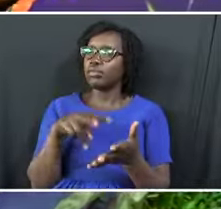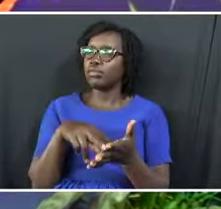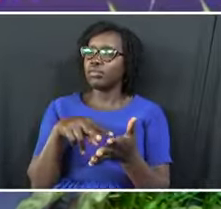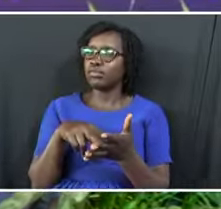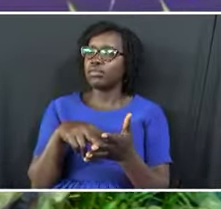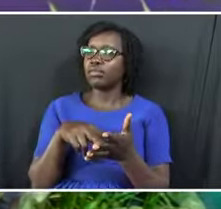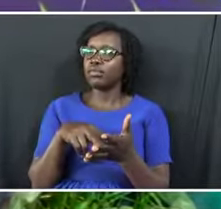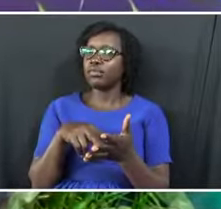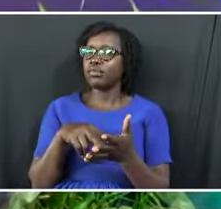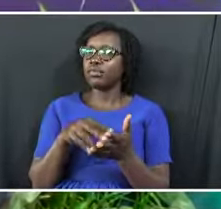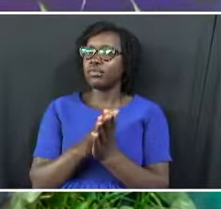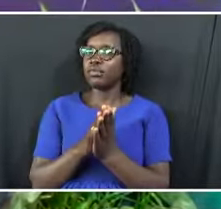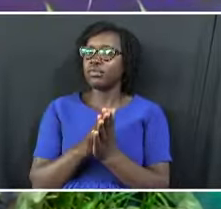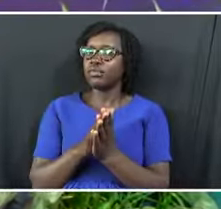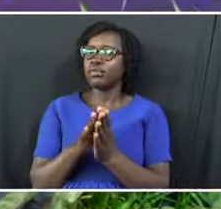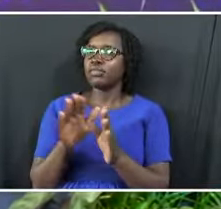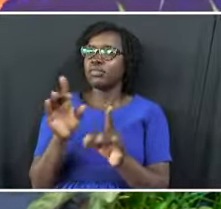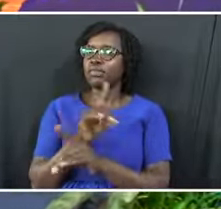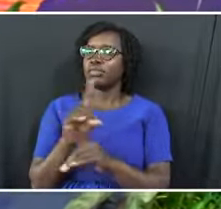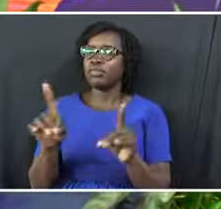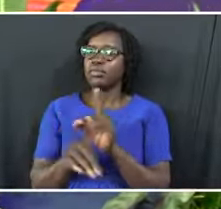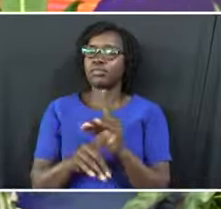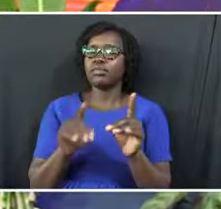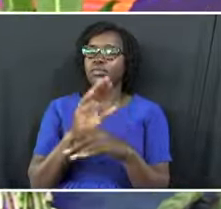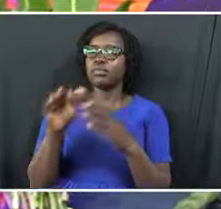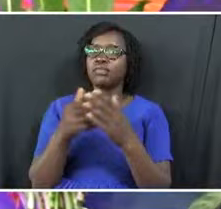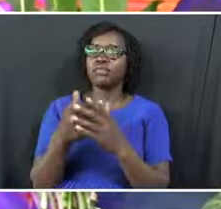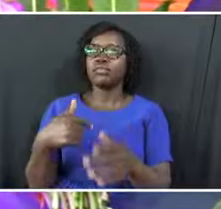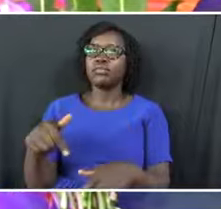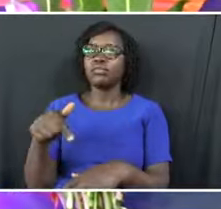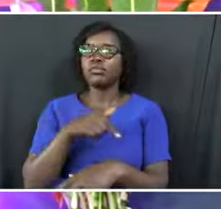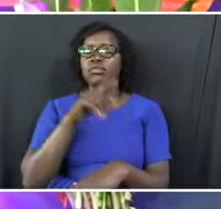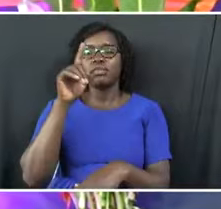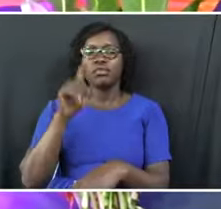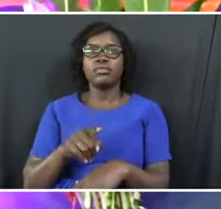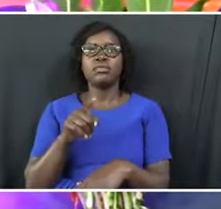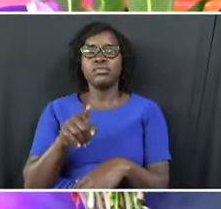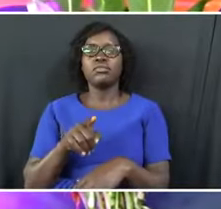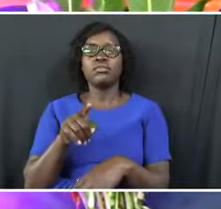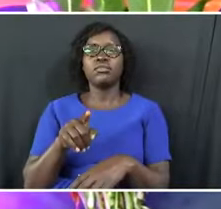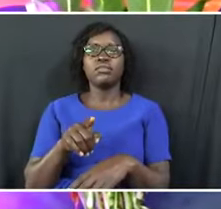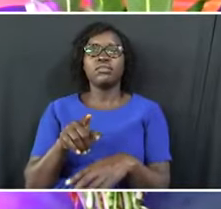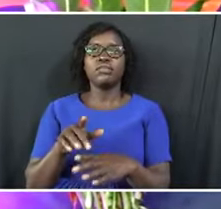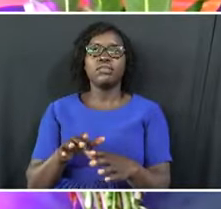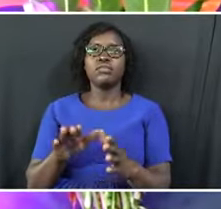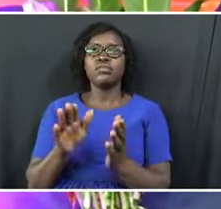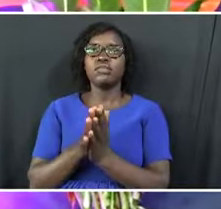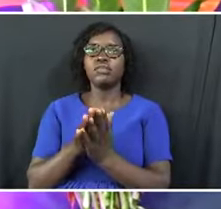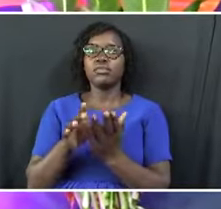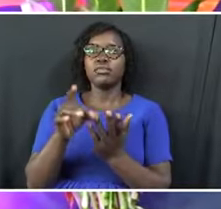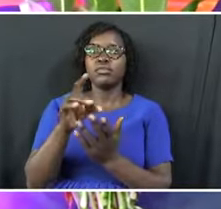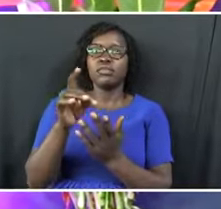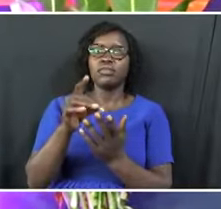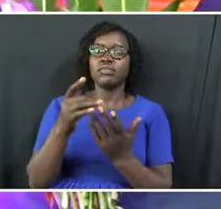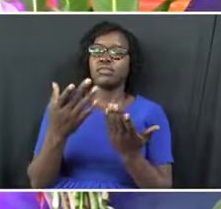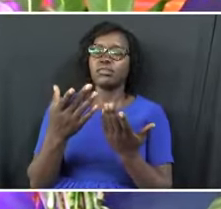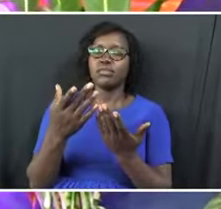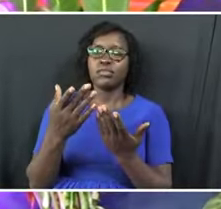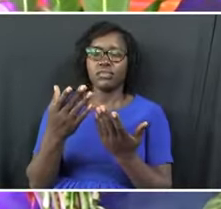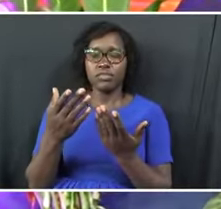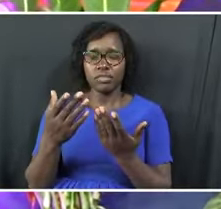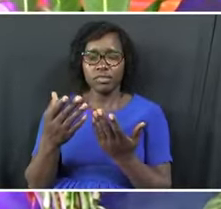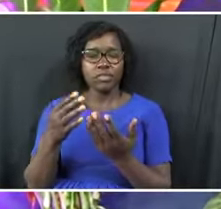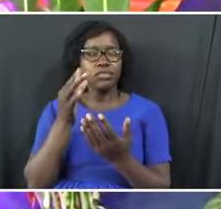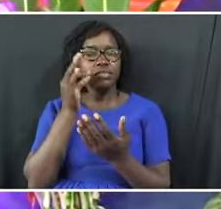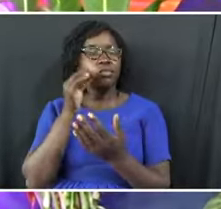still, and everybody, every one of us must leap either the fruits of obedience or